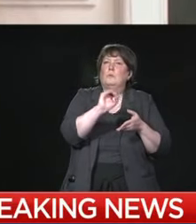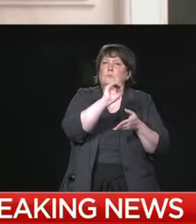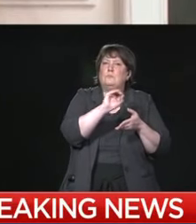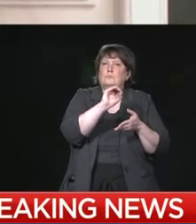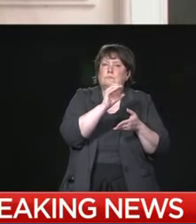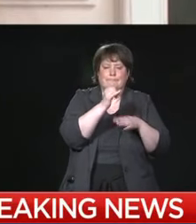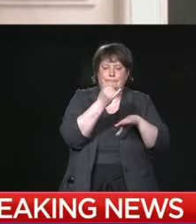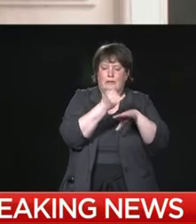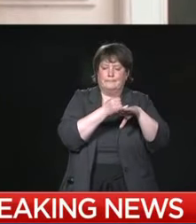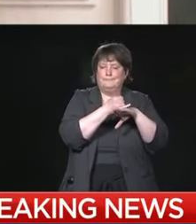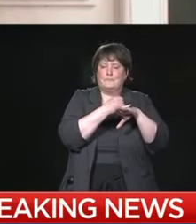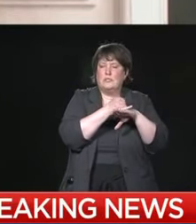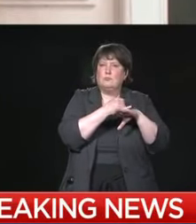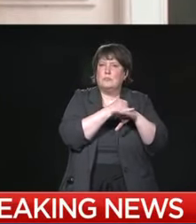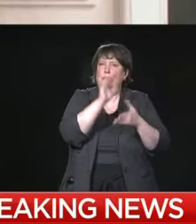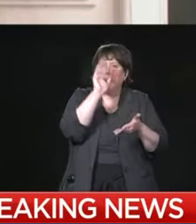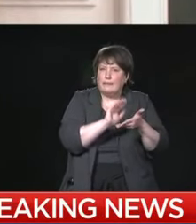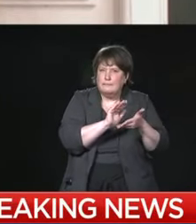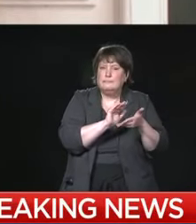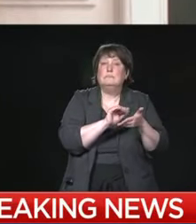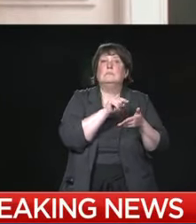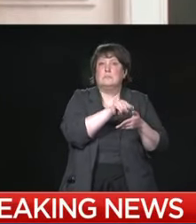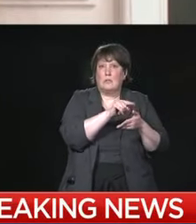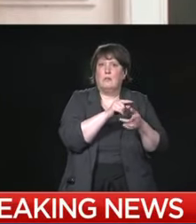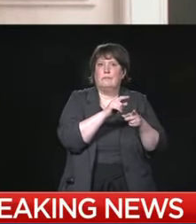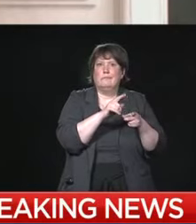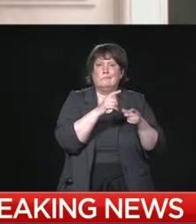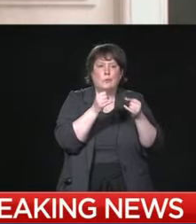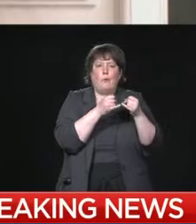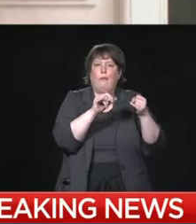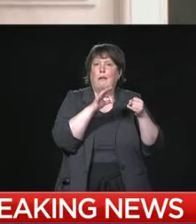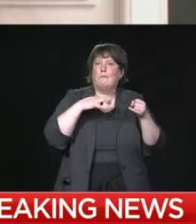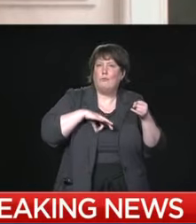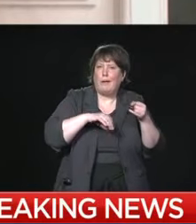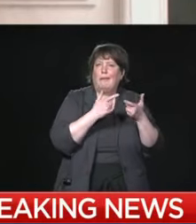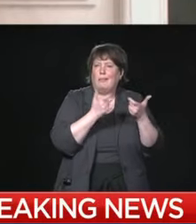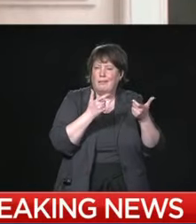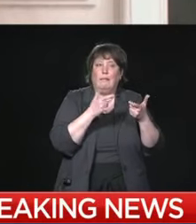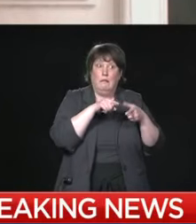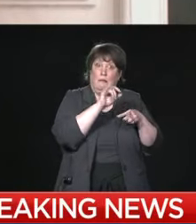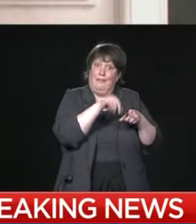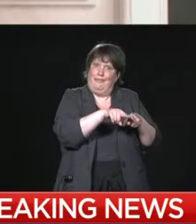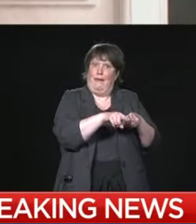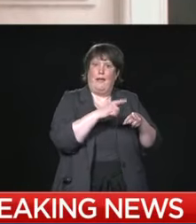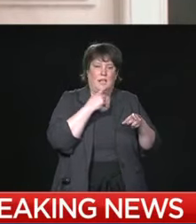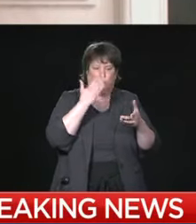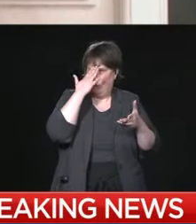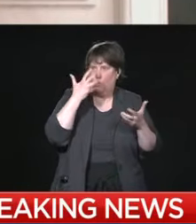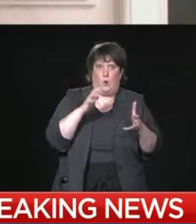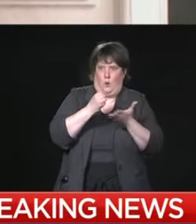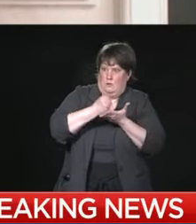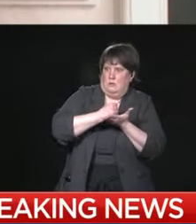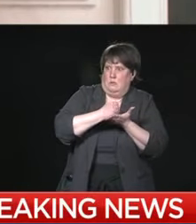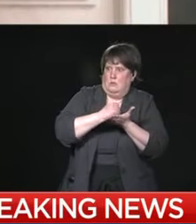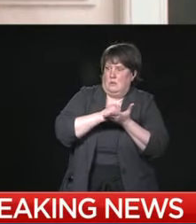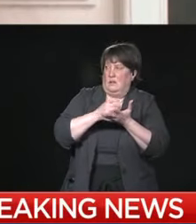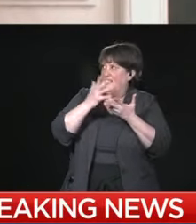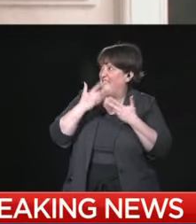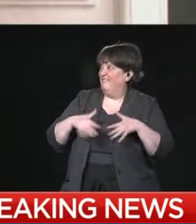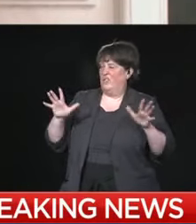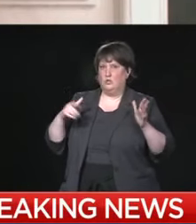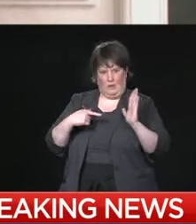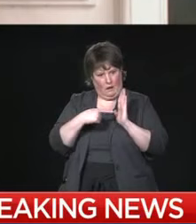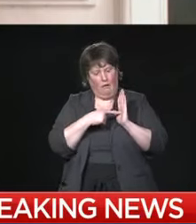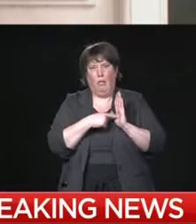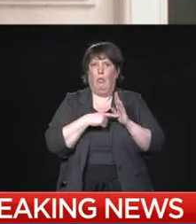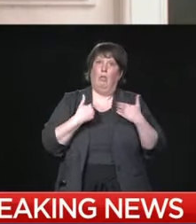line of credit. These are things that we're continuing to work on because we recognize that Canadians don't want to come through this with